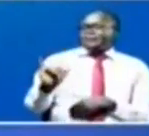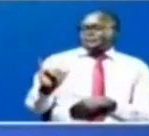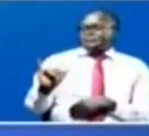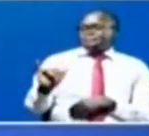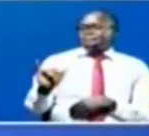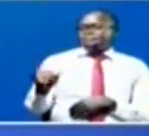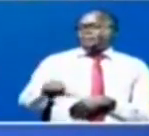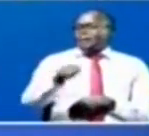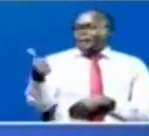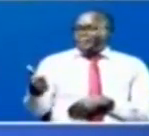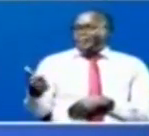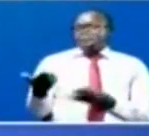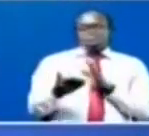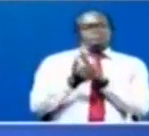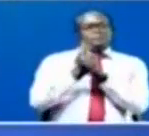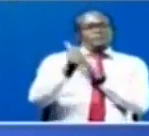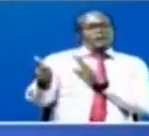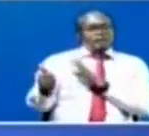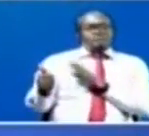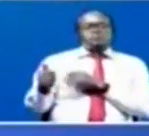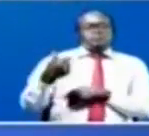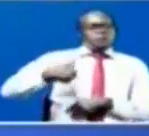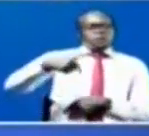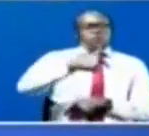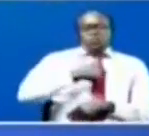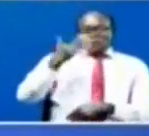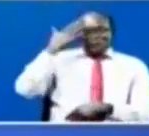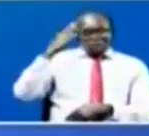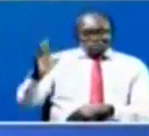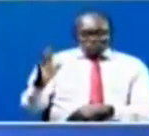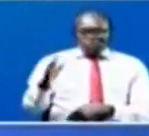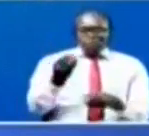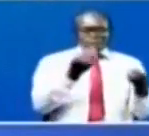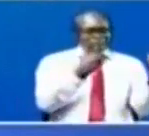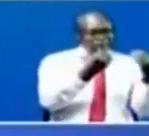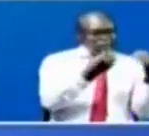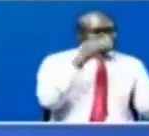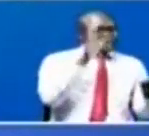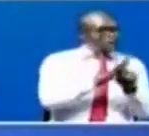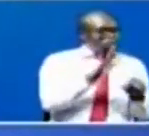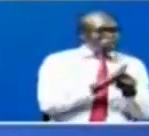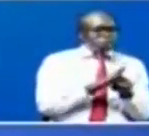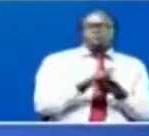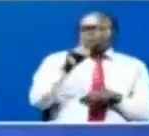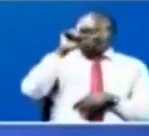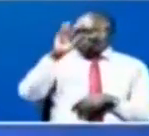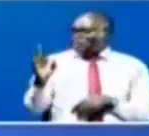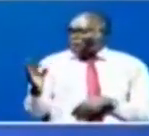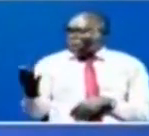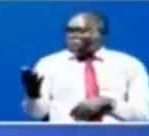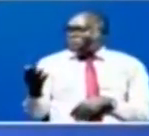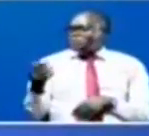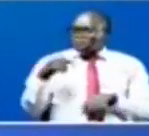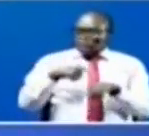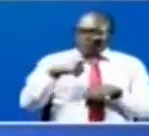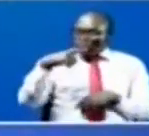Any other talent people should know about? I eat a lot. No, you can't be serious. For real. Uh-huh. Whenever we go